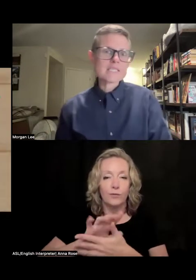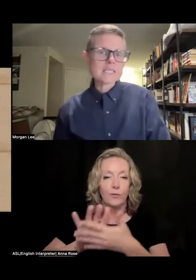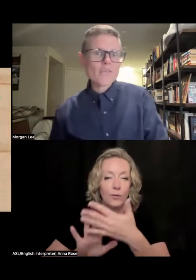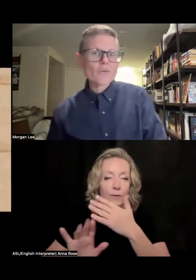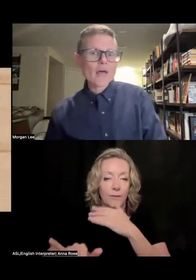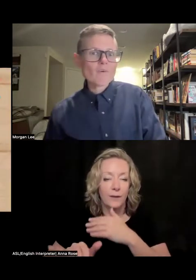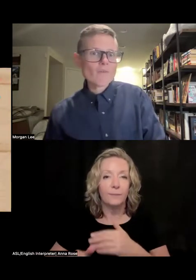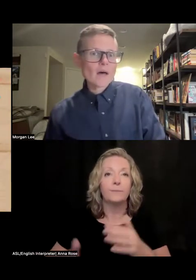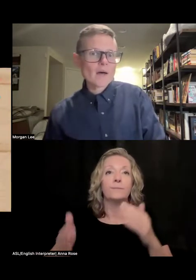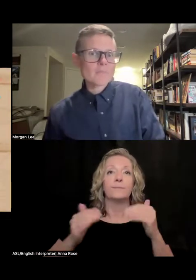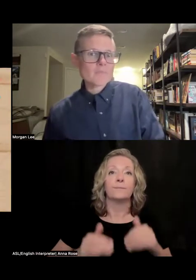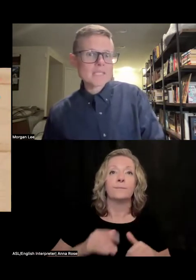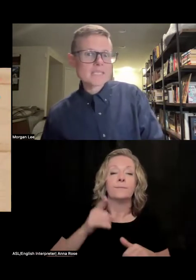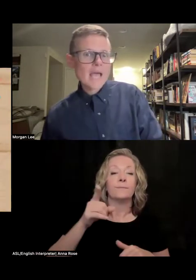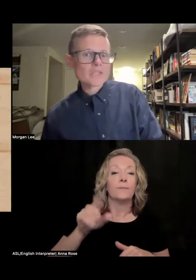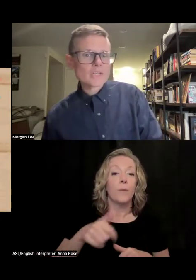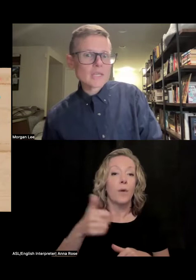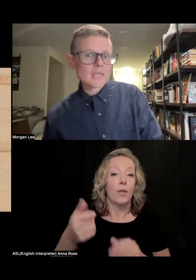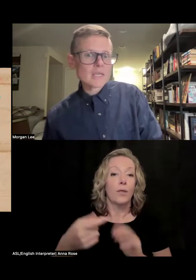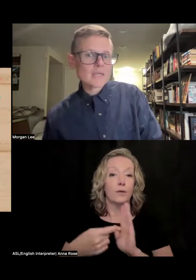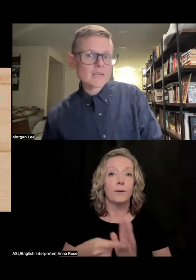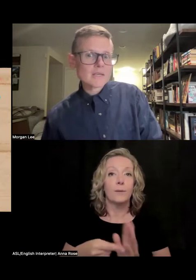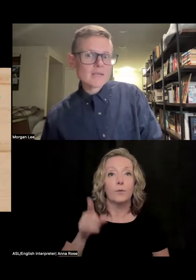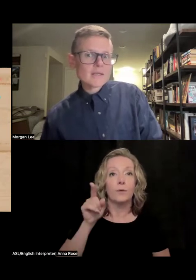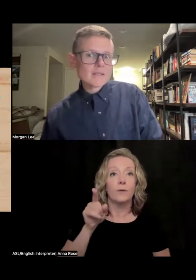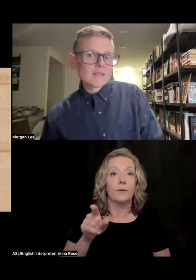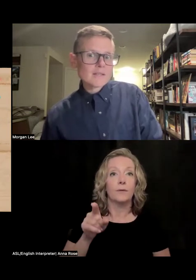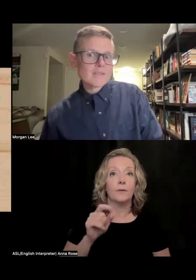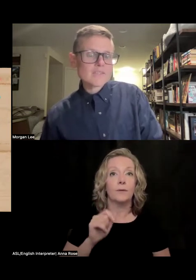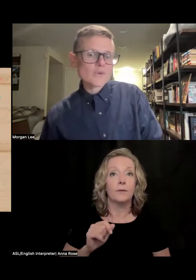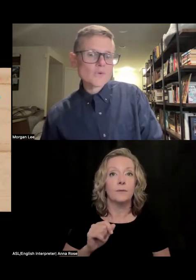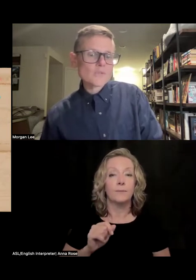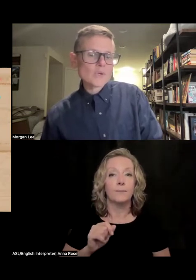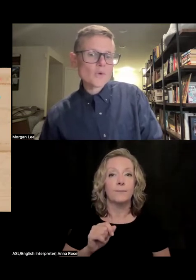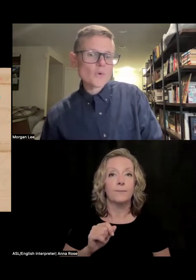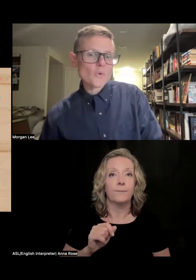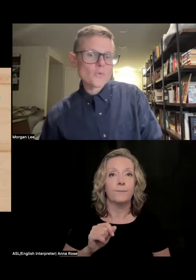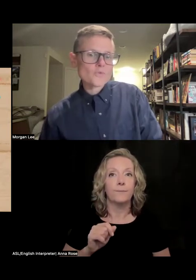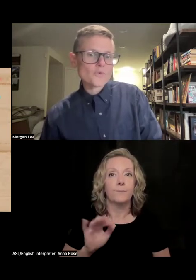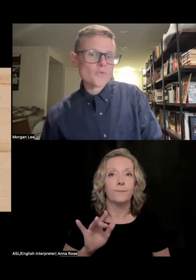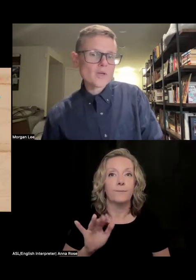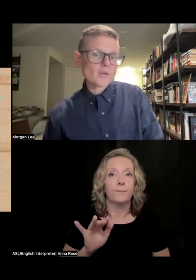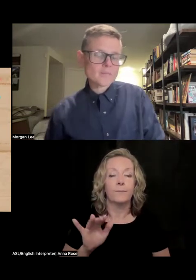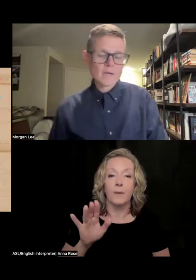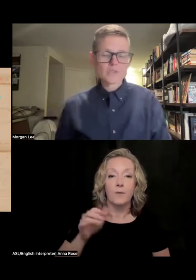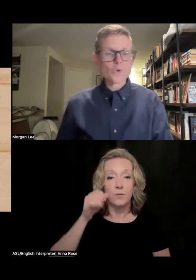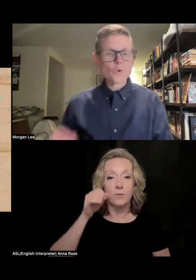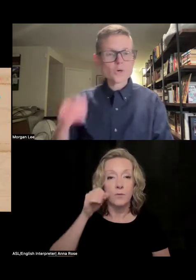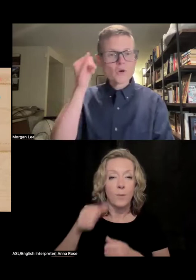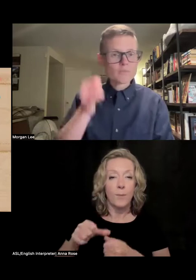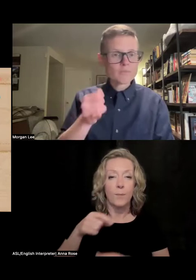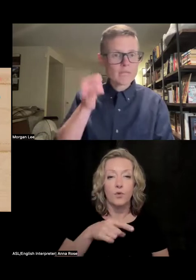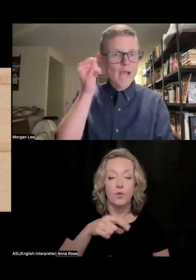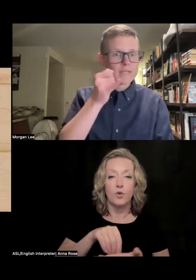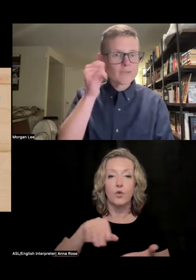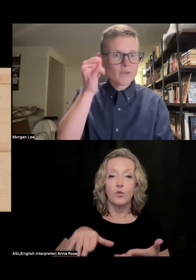Then this is another level. This is actually the student who drew the